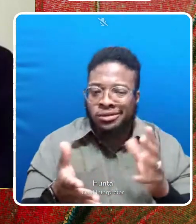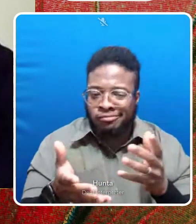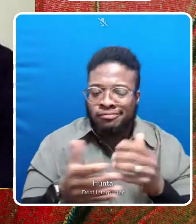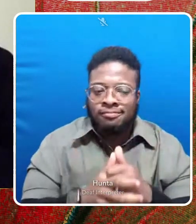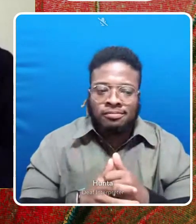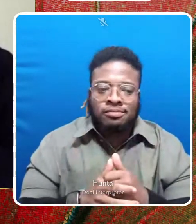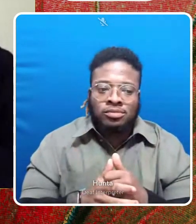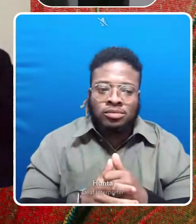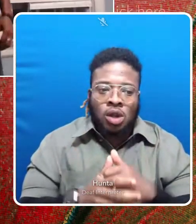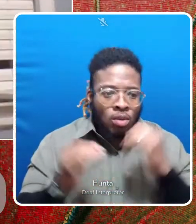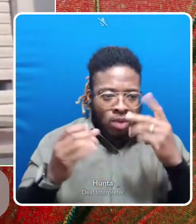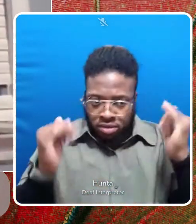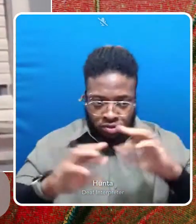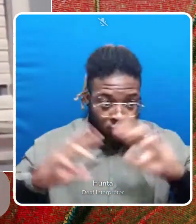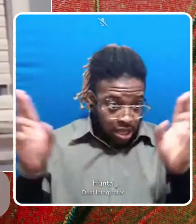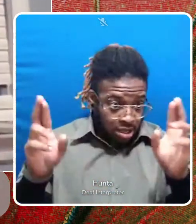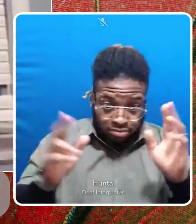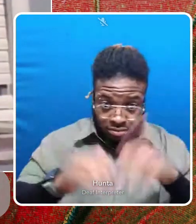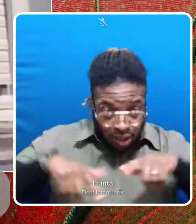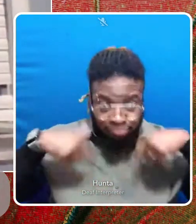man.